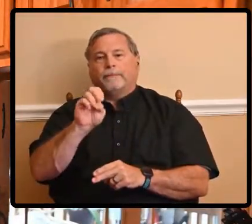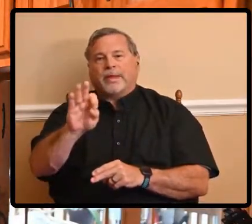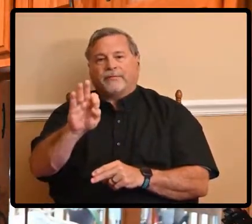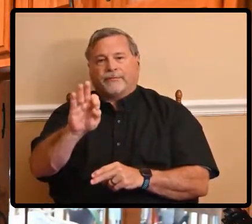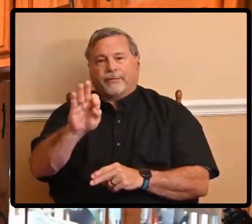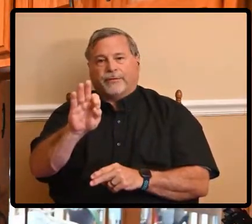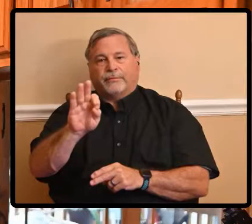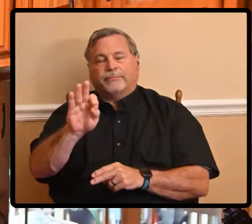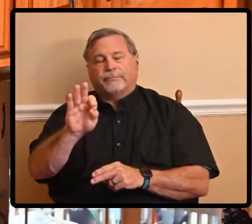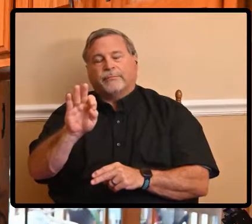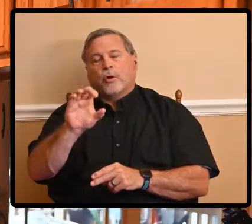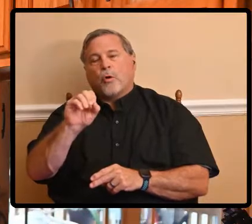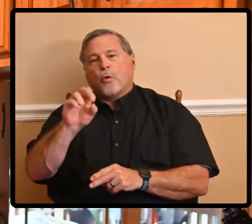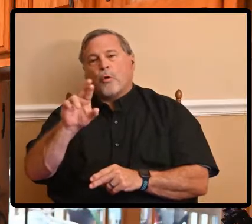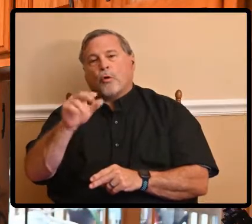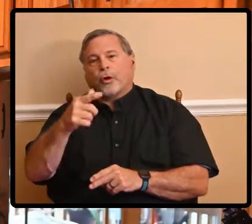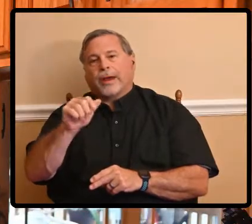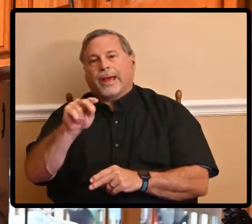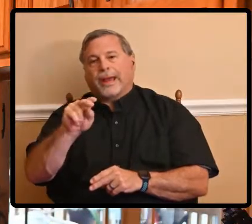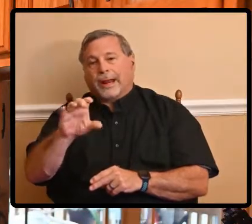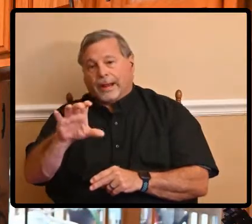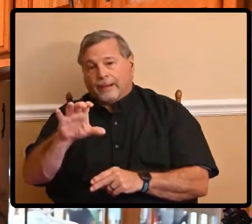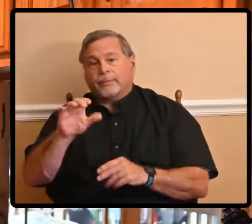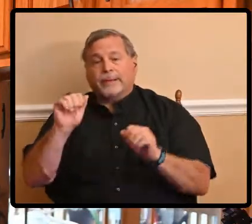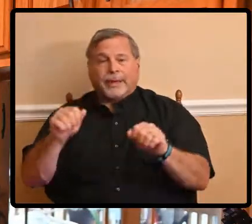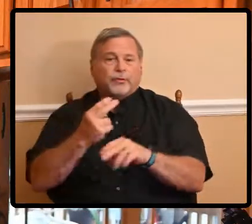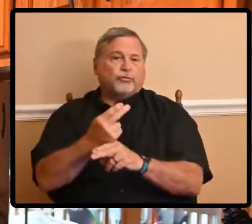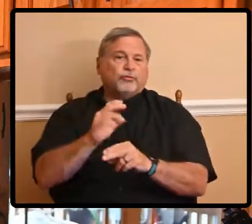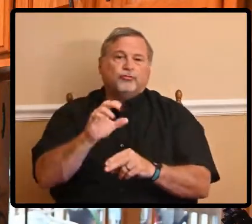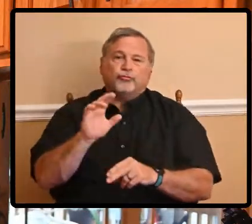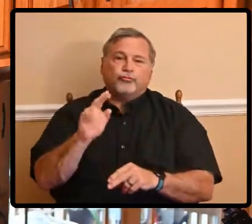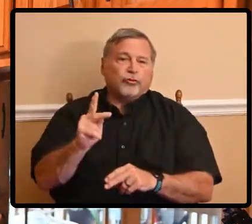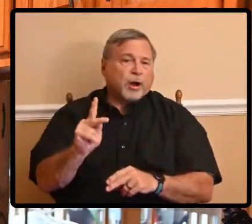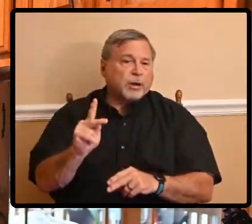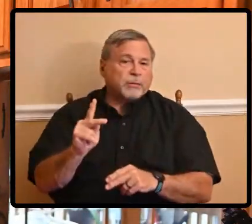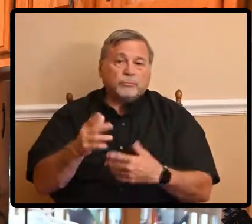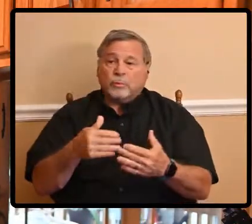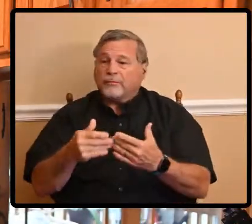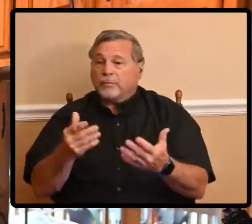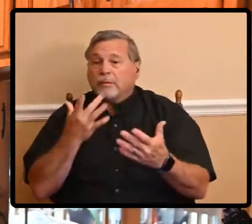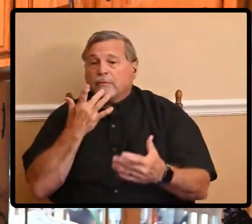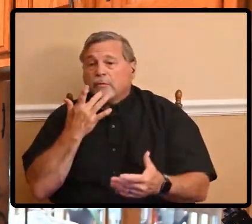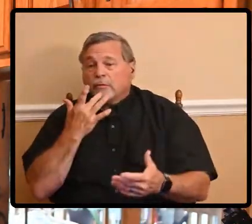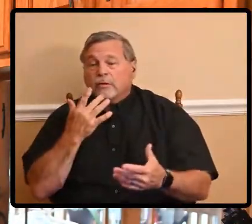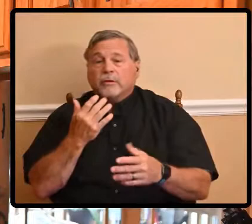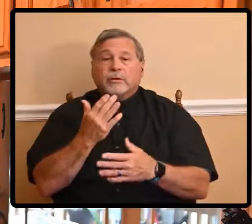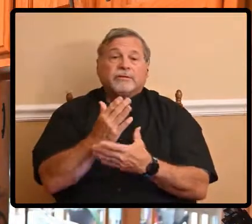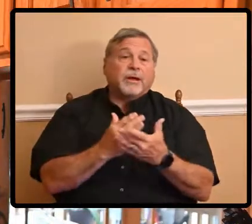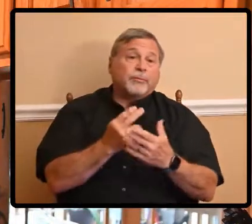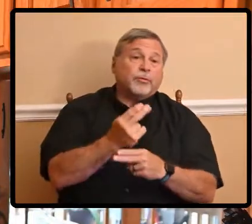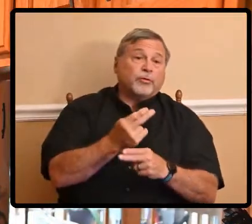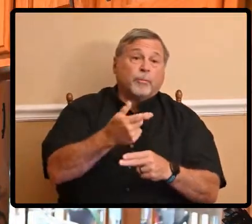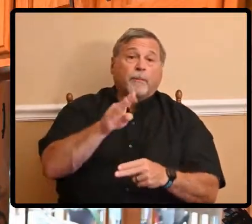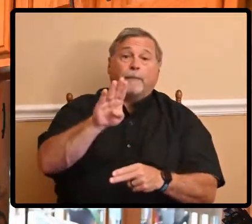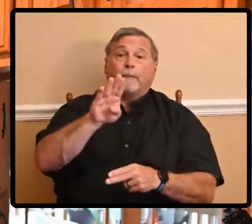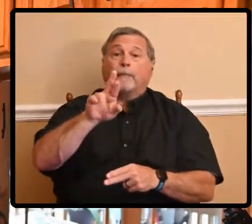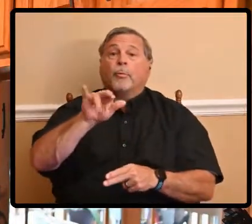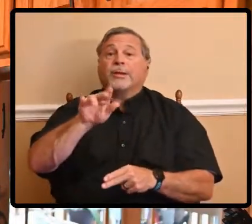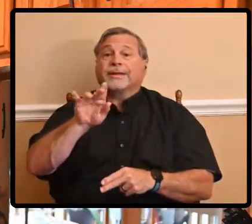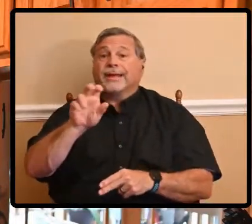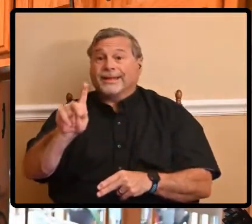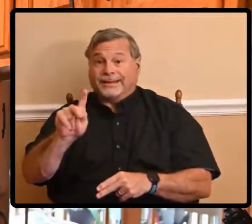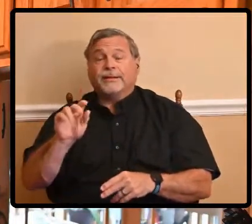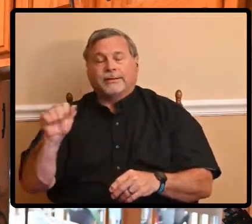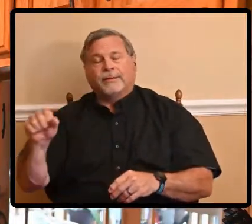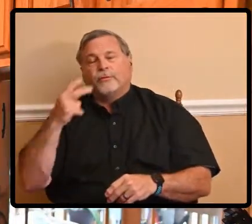beef. I get some organic ground beef, but you could use chuck, you could use whatever you want to use. Some people put a brisket in there as